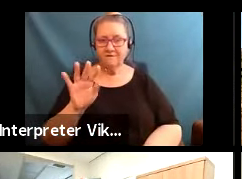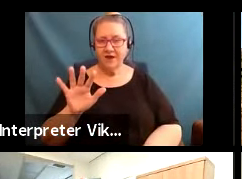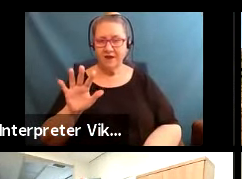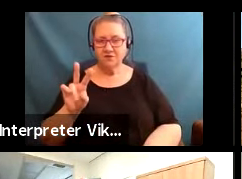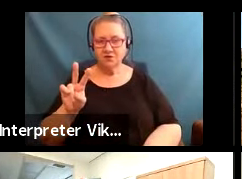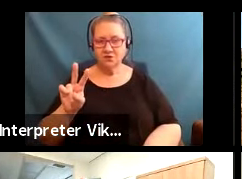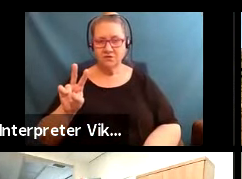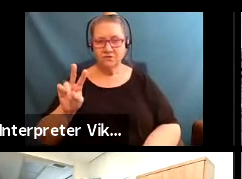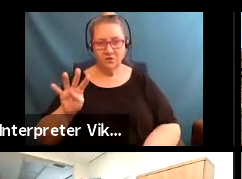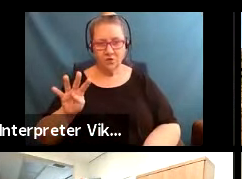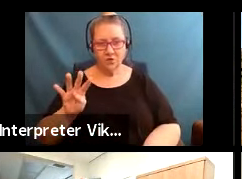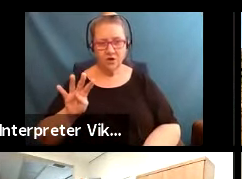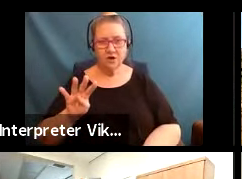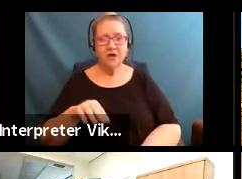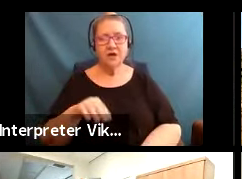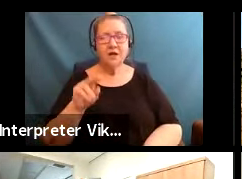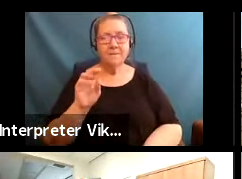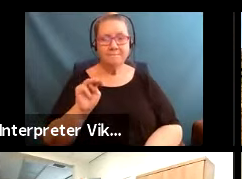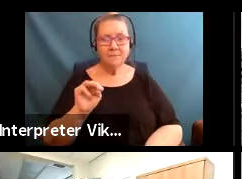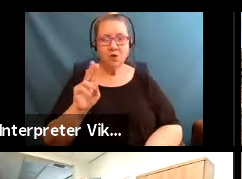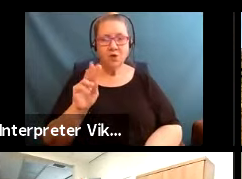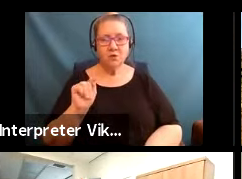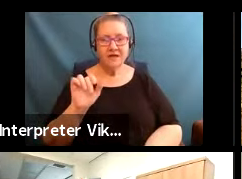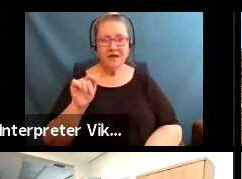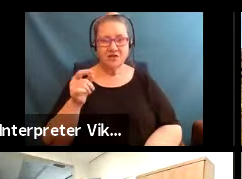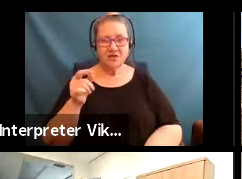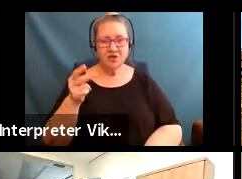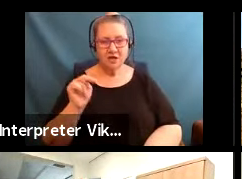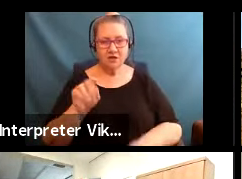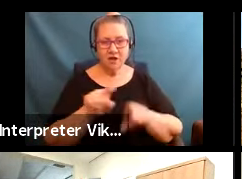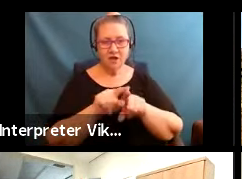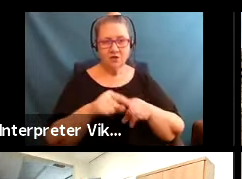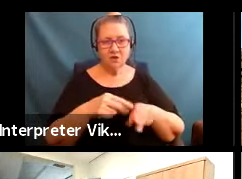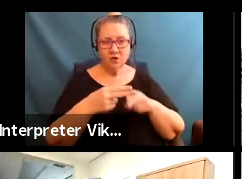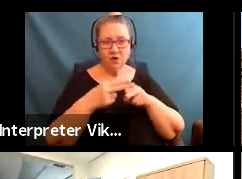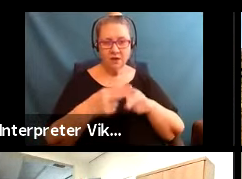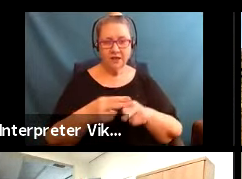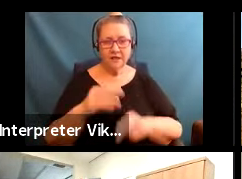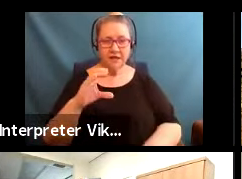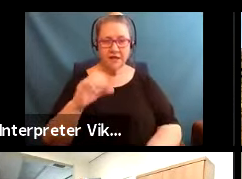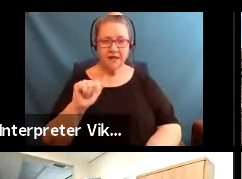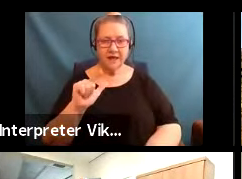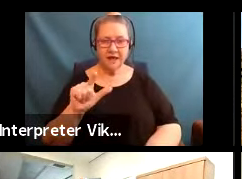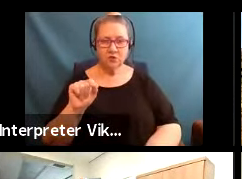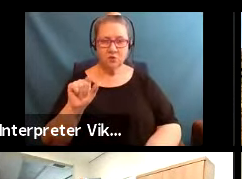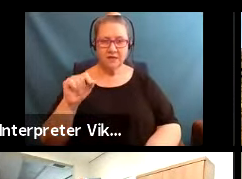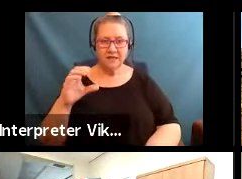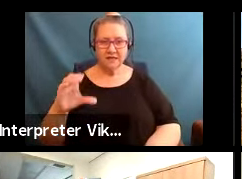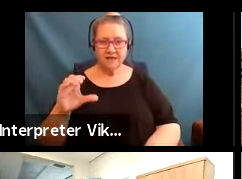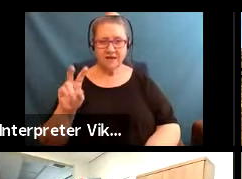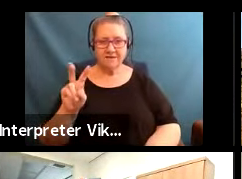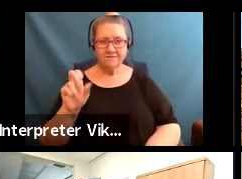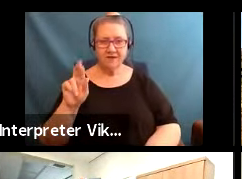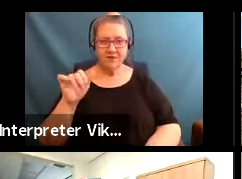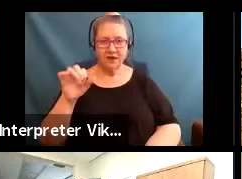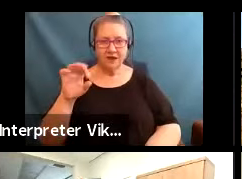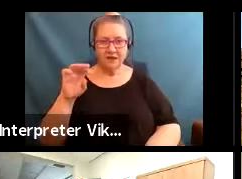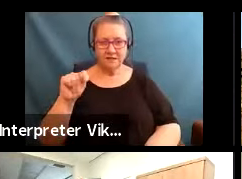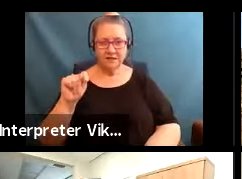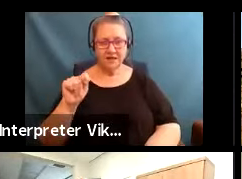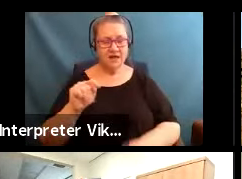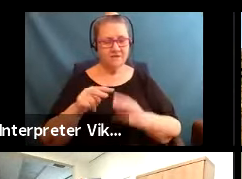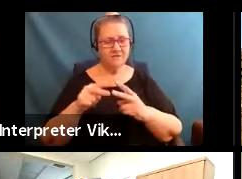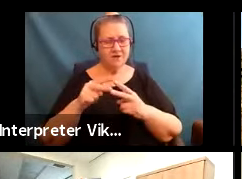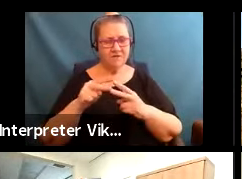the spike protein. Cedars-Sinai is also calling it the Cal20C variant, and it's very early in